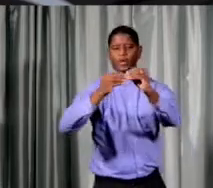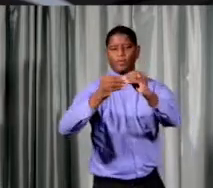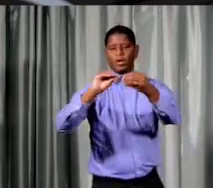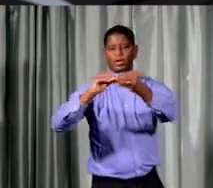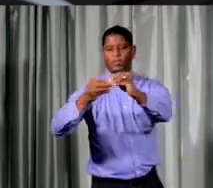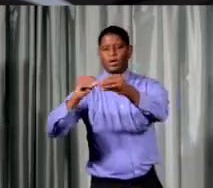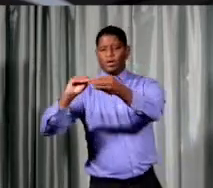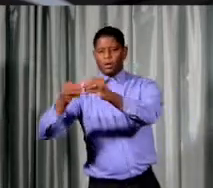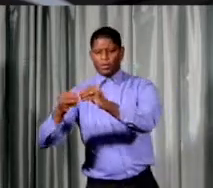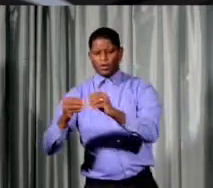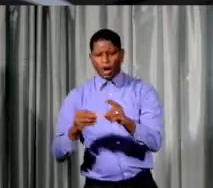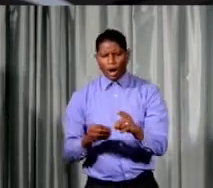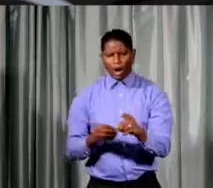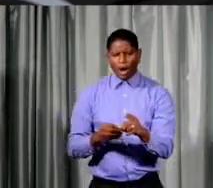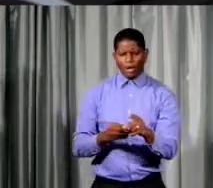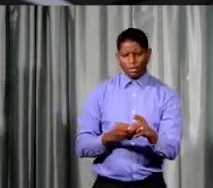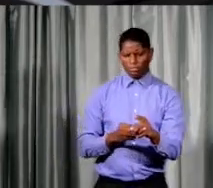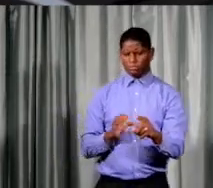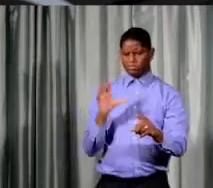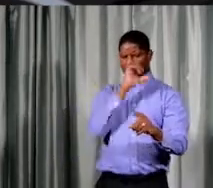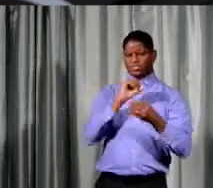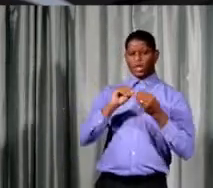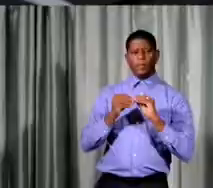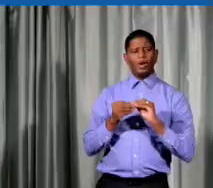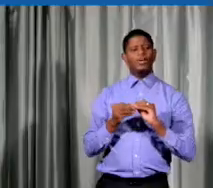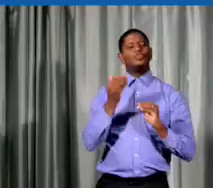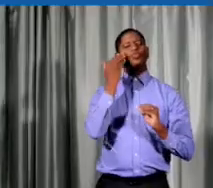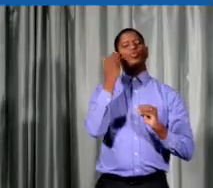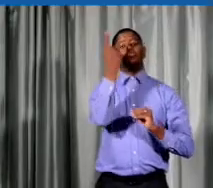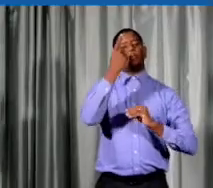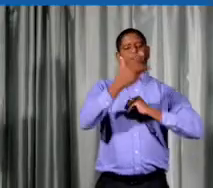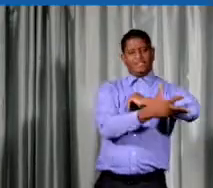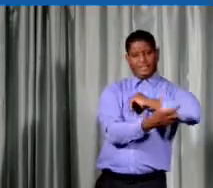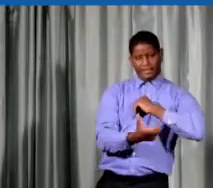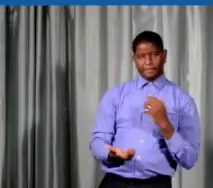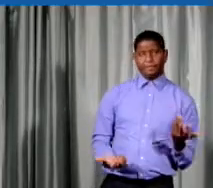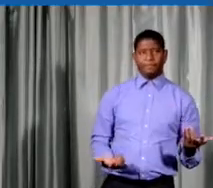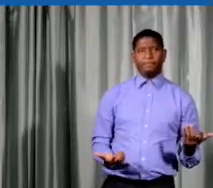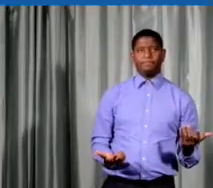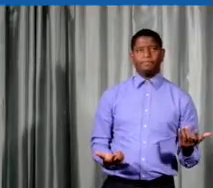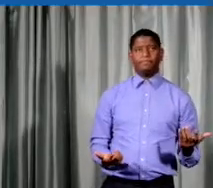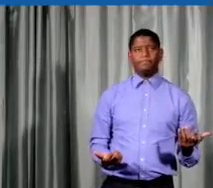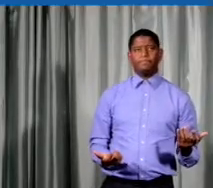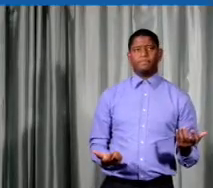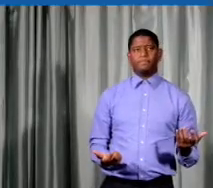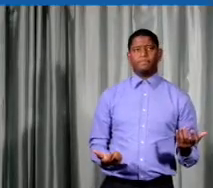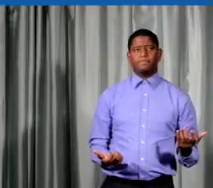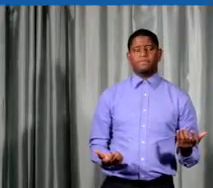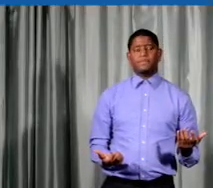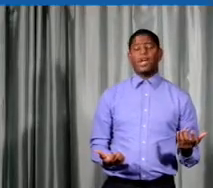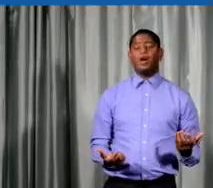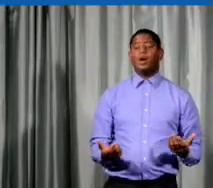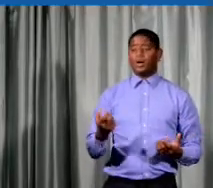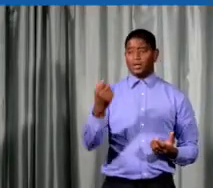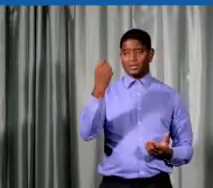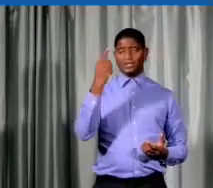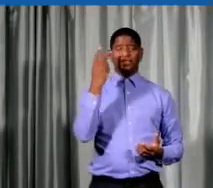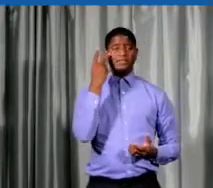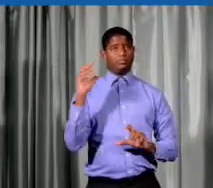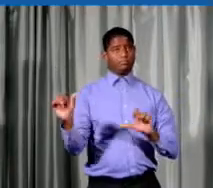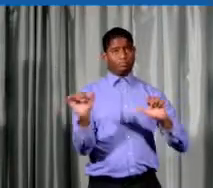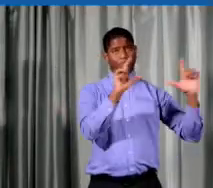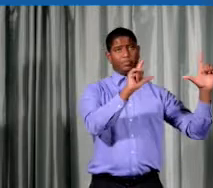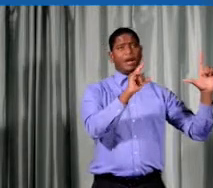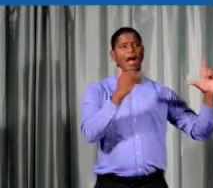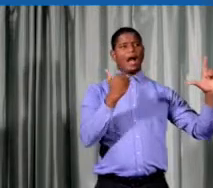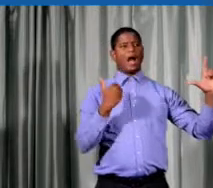something. It would be out of sequence. The flow of the documentation, you may not have all of this, but